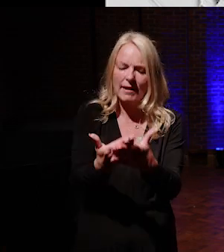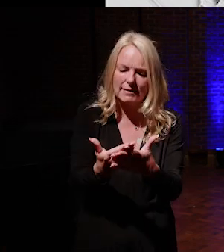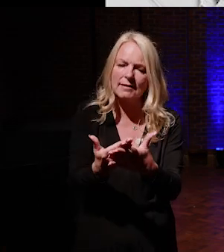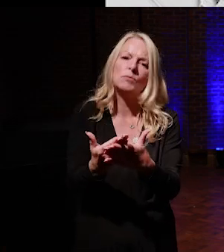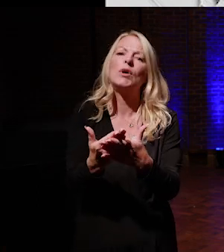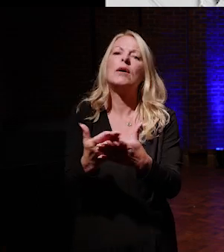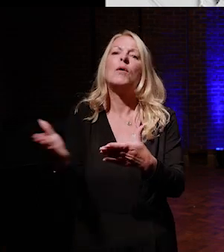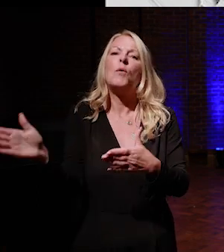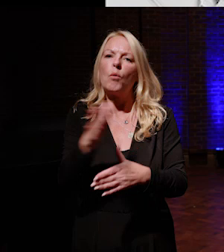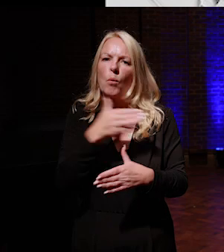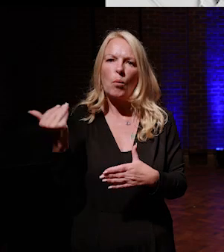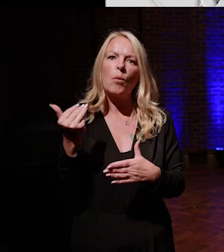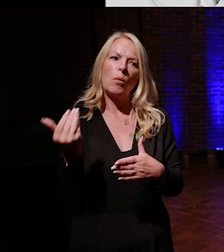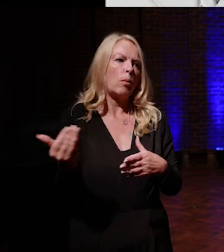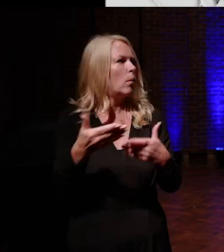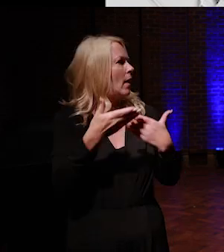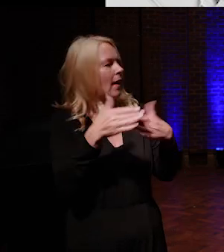they've all left their mark.